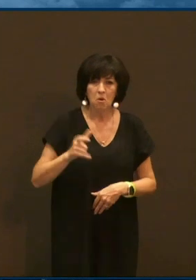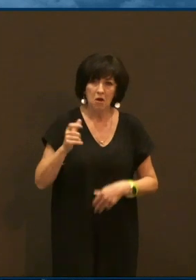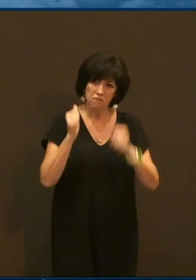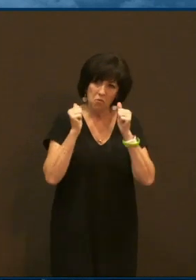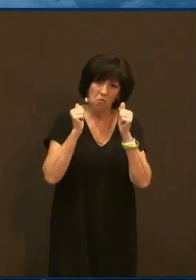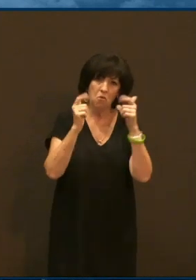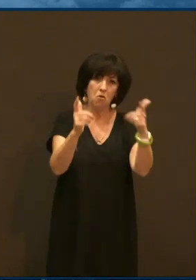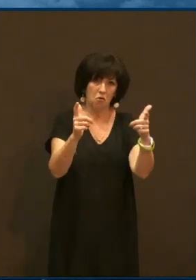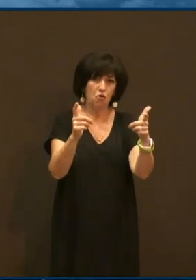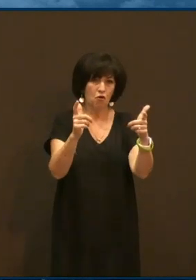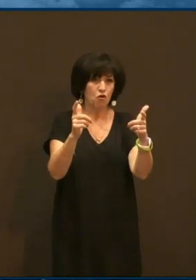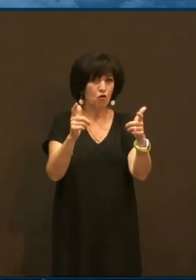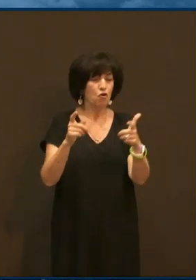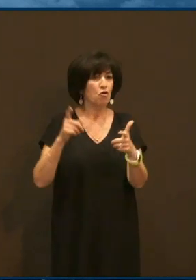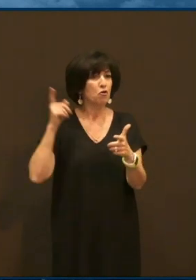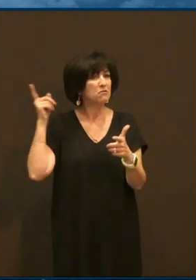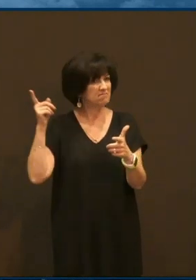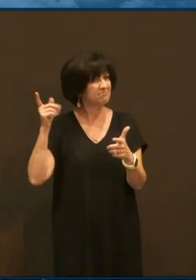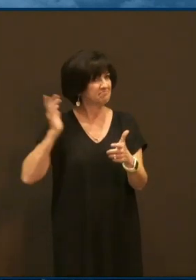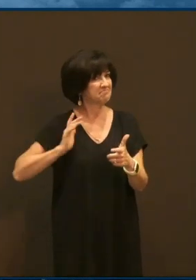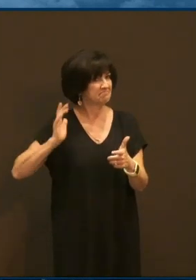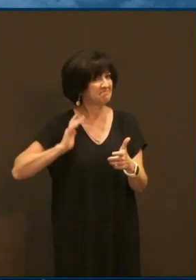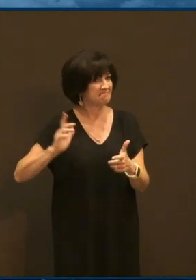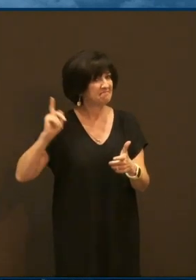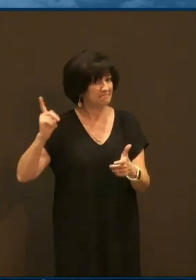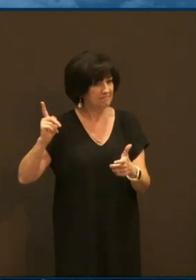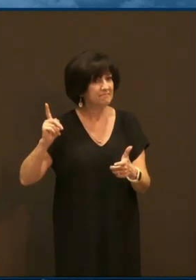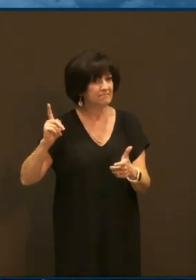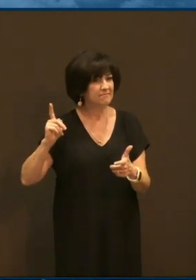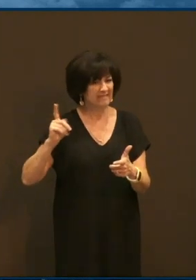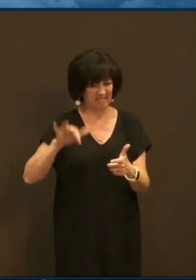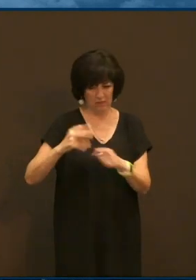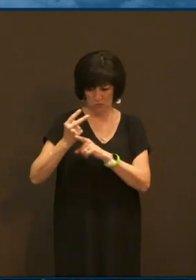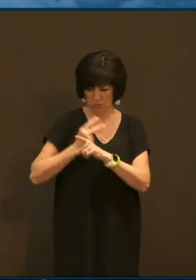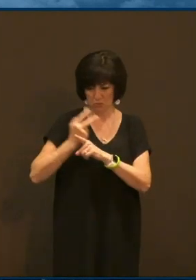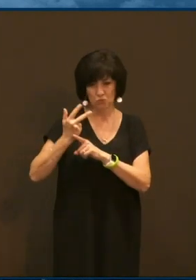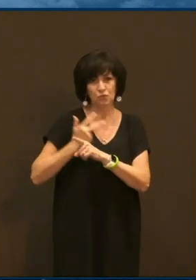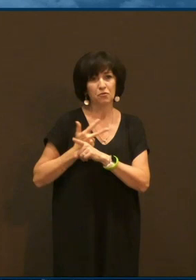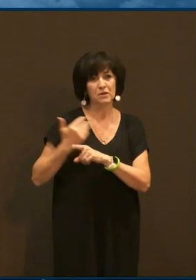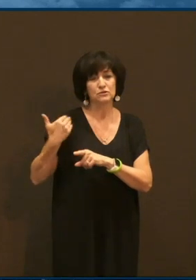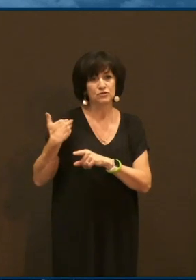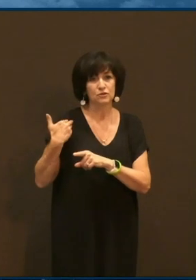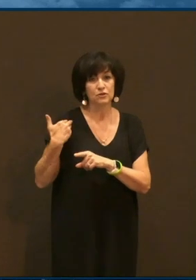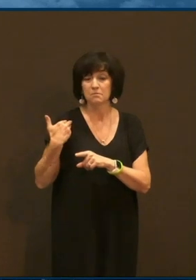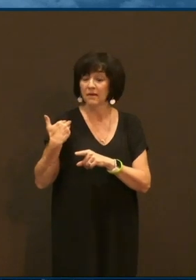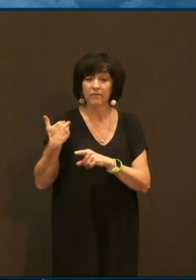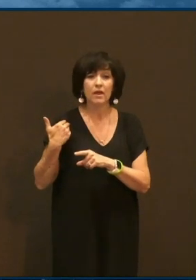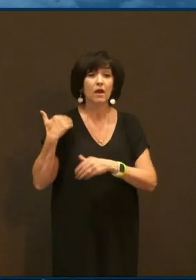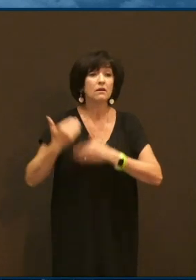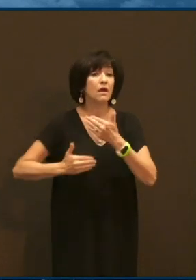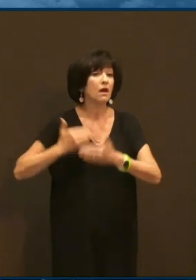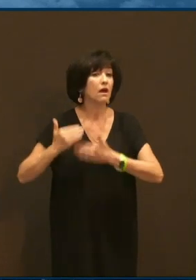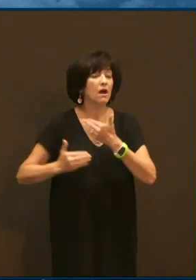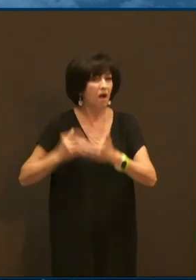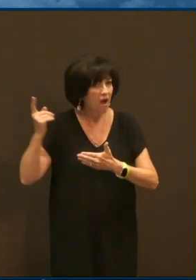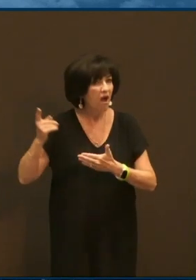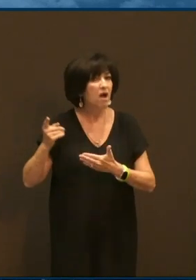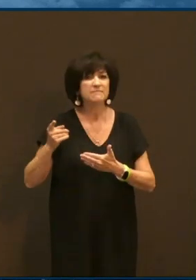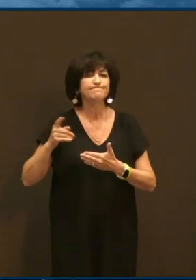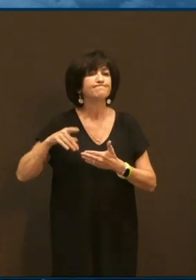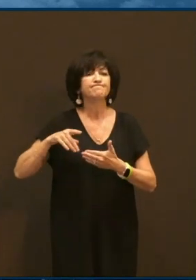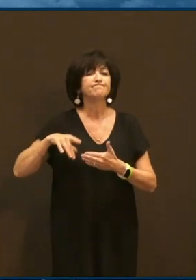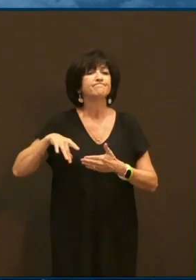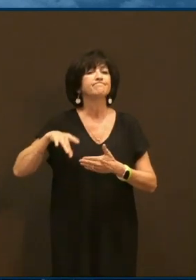definitively recommending using them back 2 or 3 months ago, but consistently now the